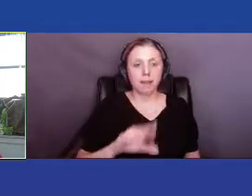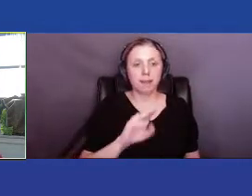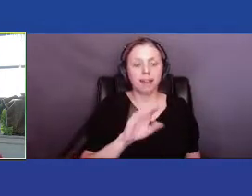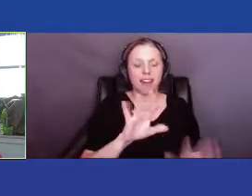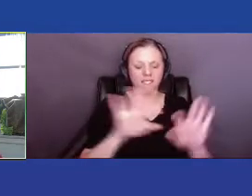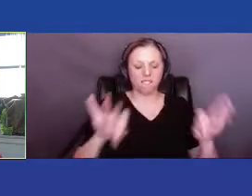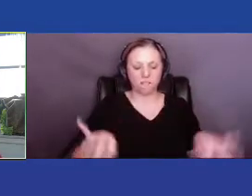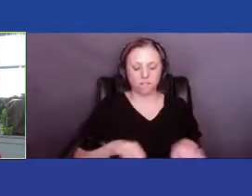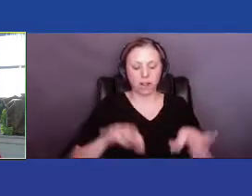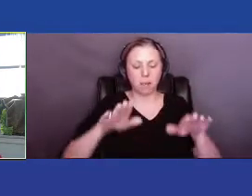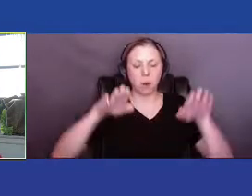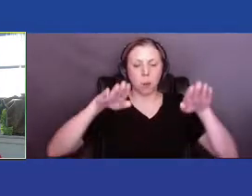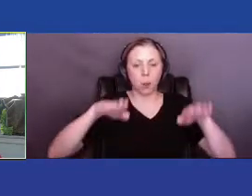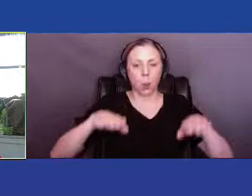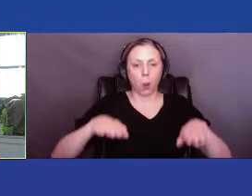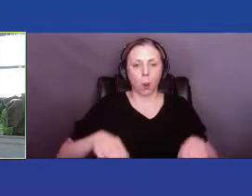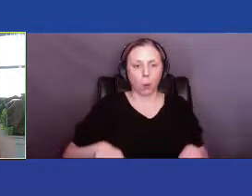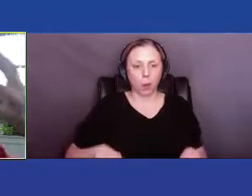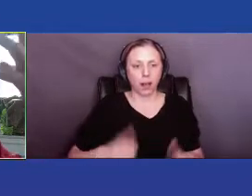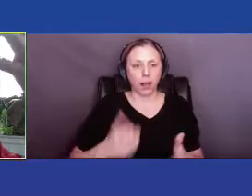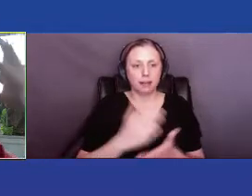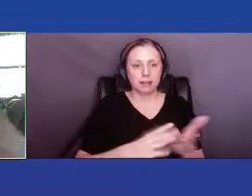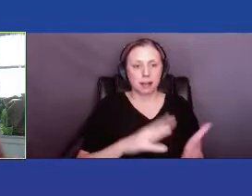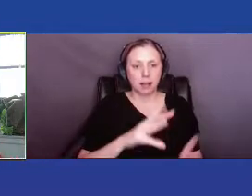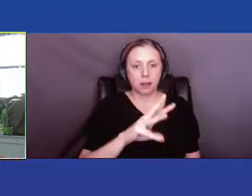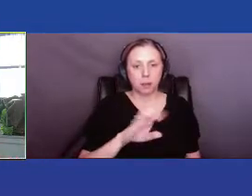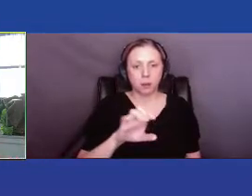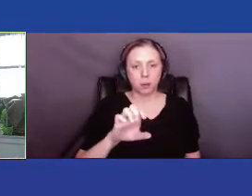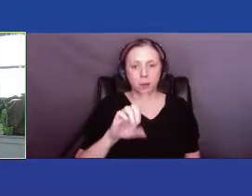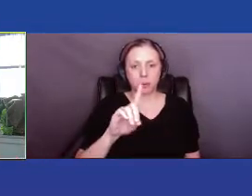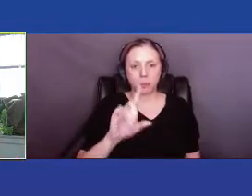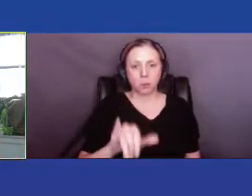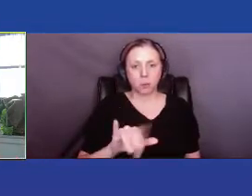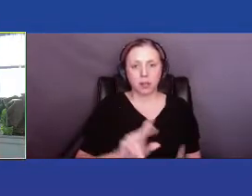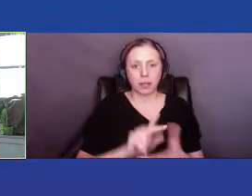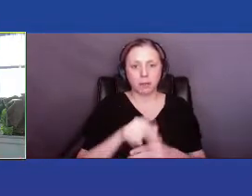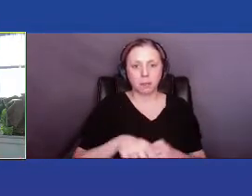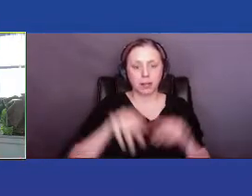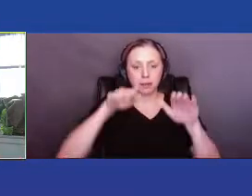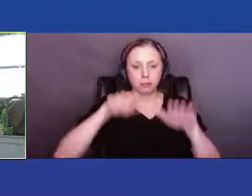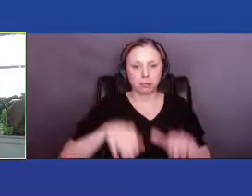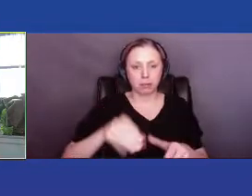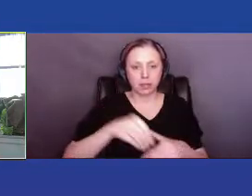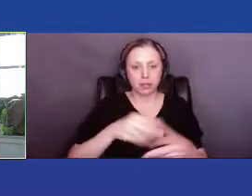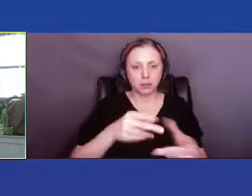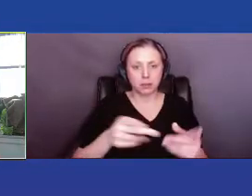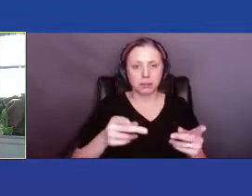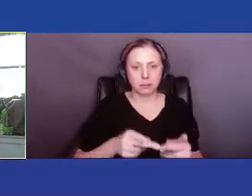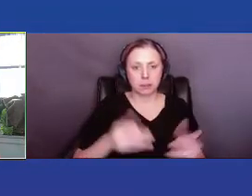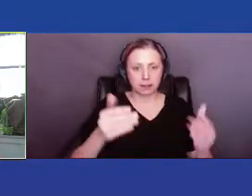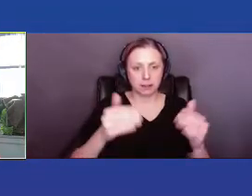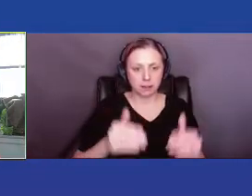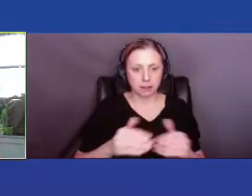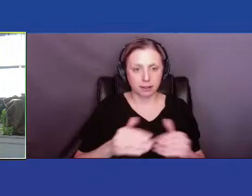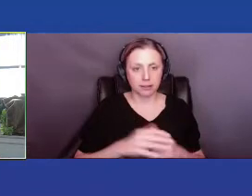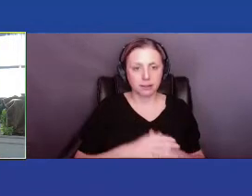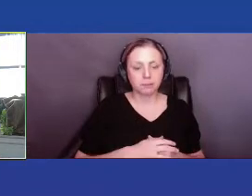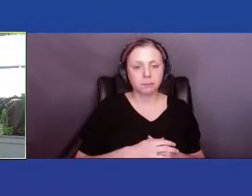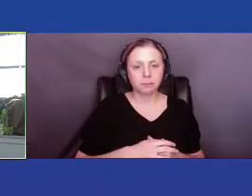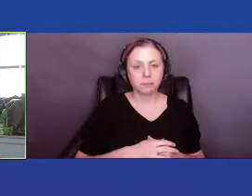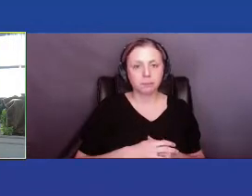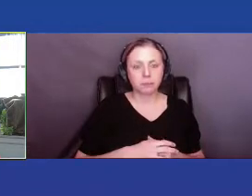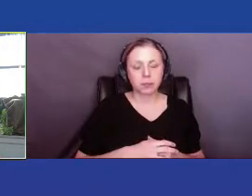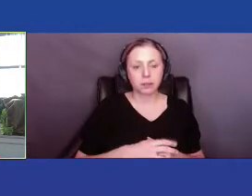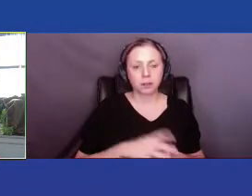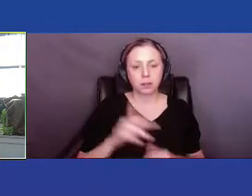frame and bringing some of those weedy plants down from above into the space. And in the next slide, we can go to, Katrina